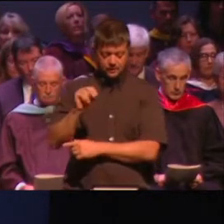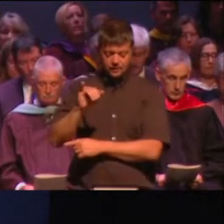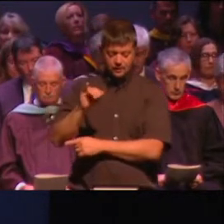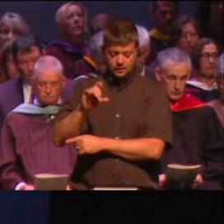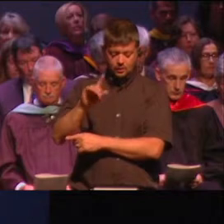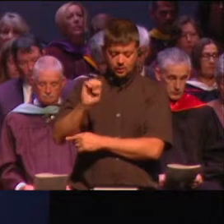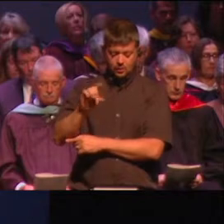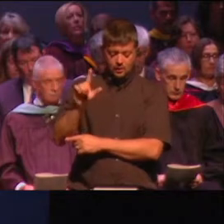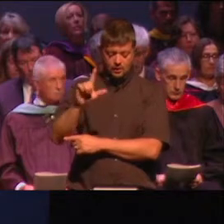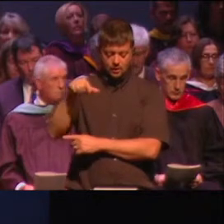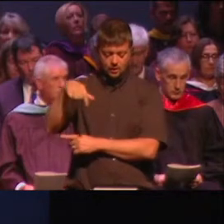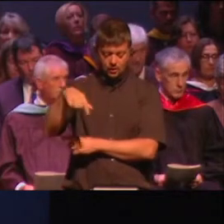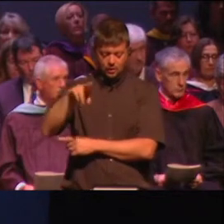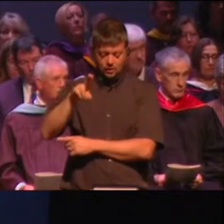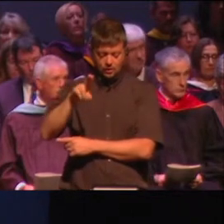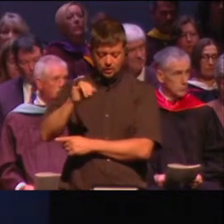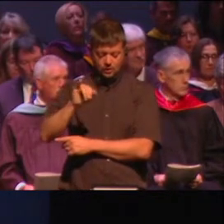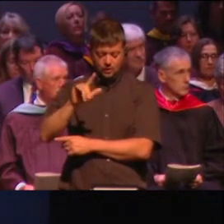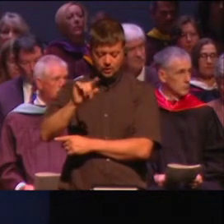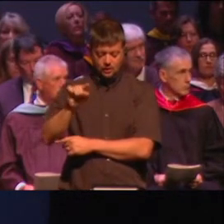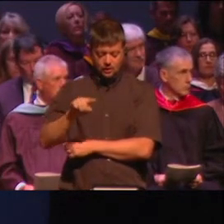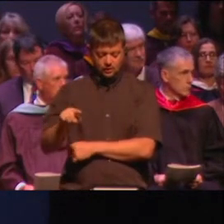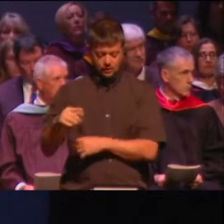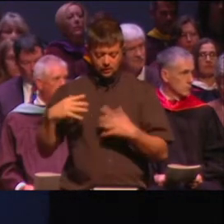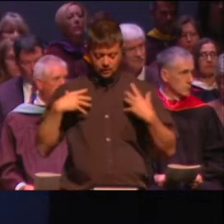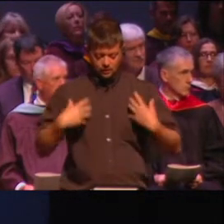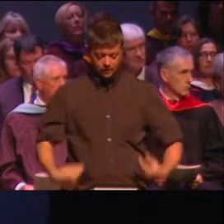Nicole L. Quiles, Honors.